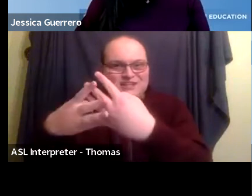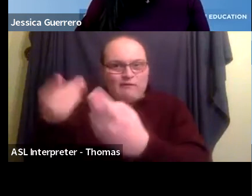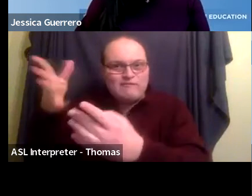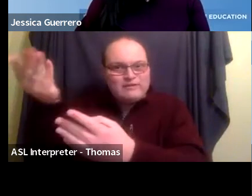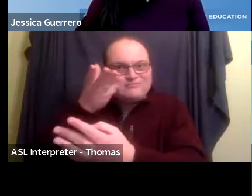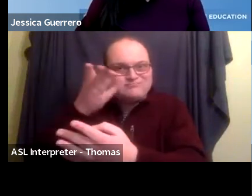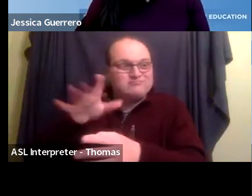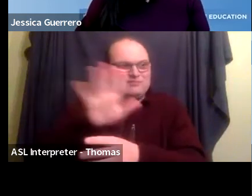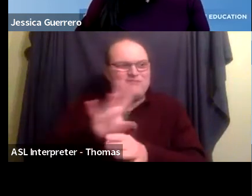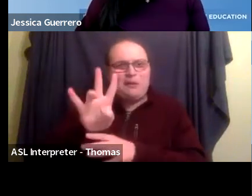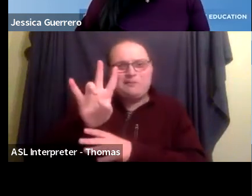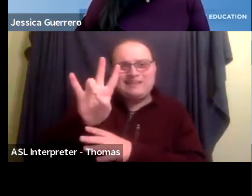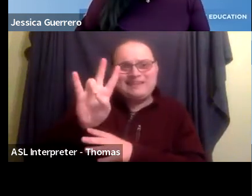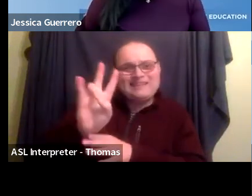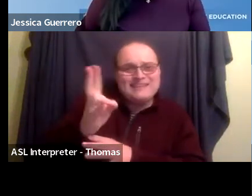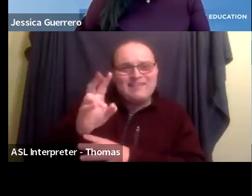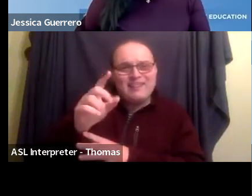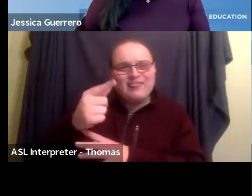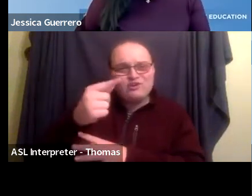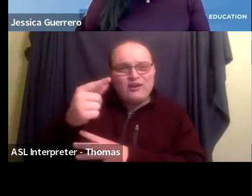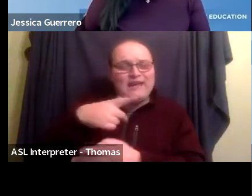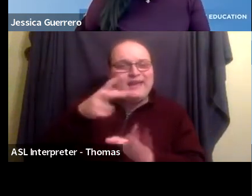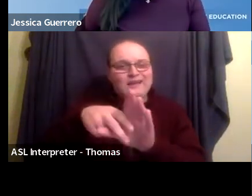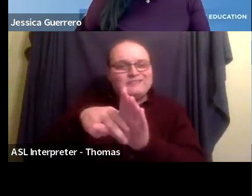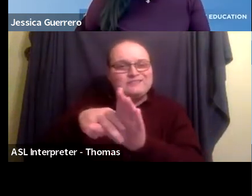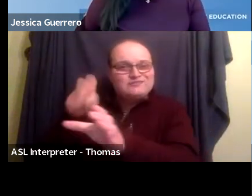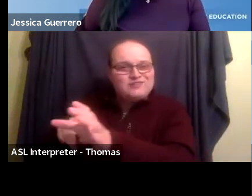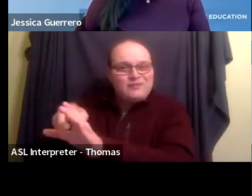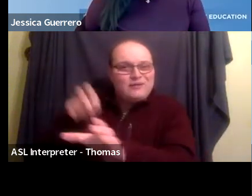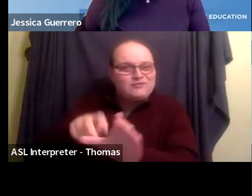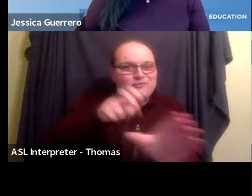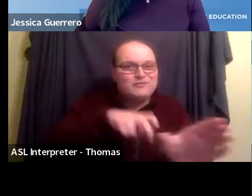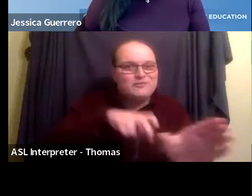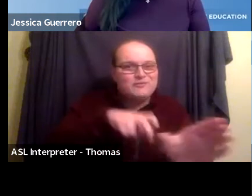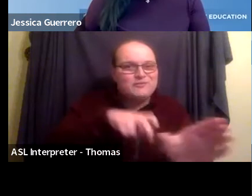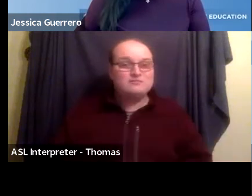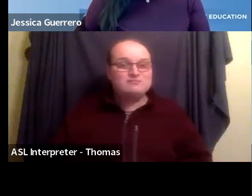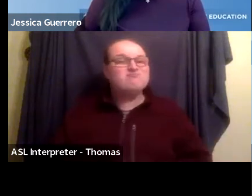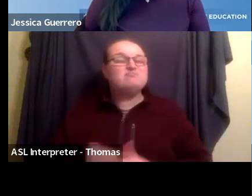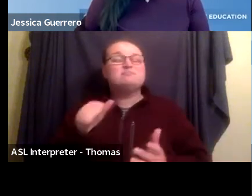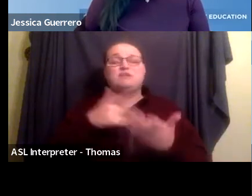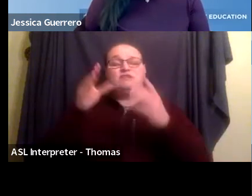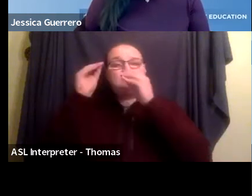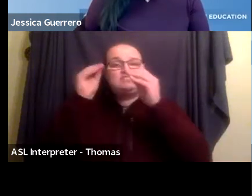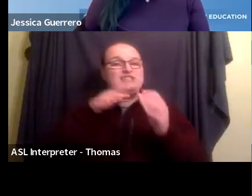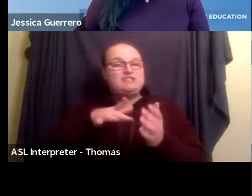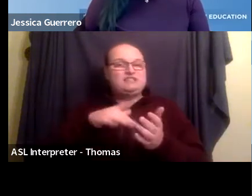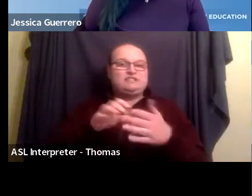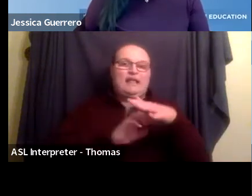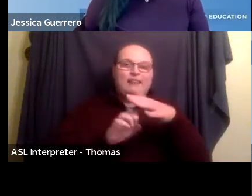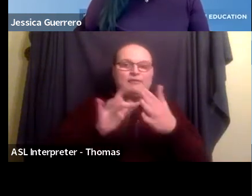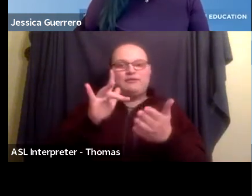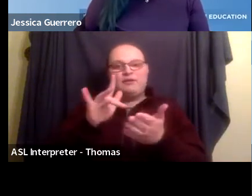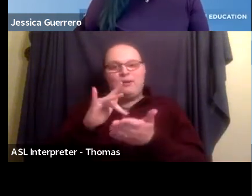as someone who has taught elementary, middle school, and high school, I have seen students coming into